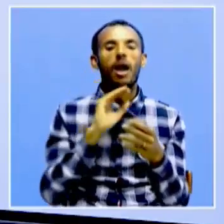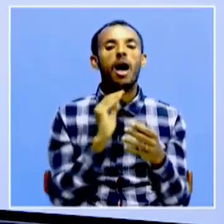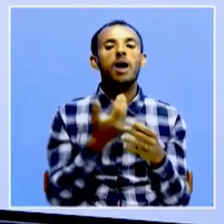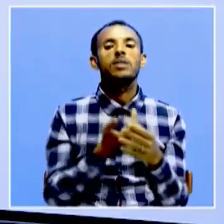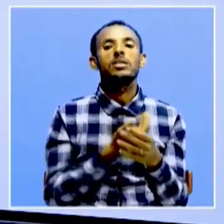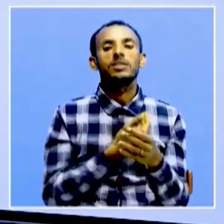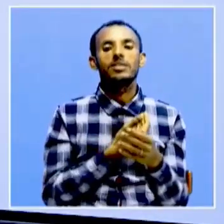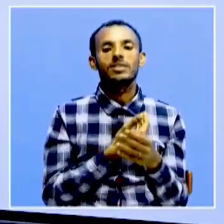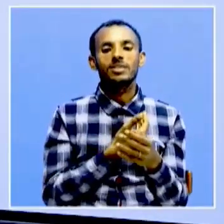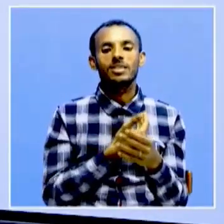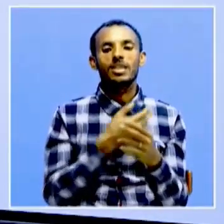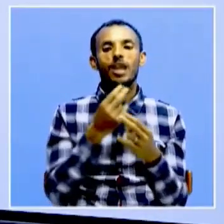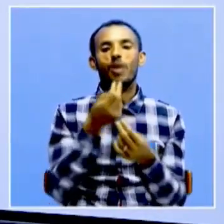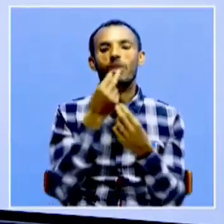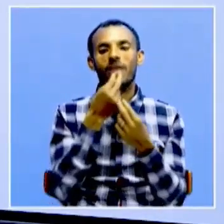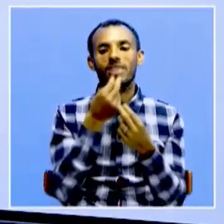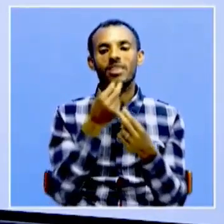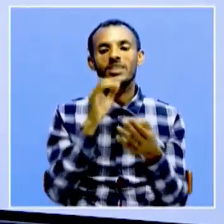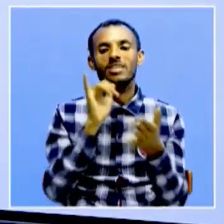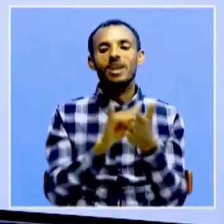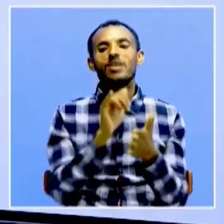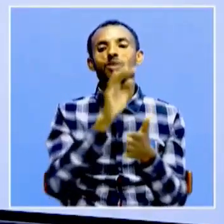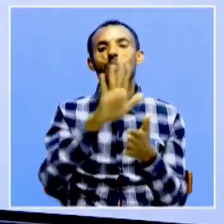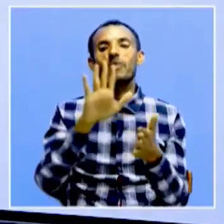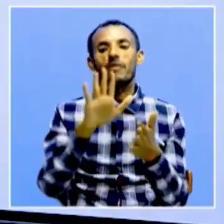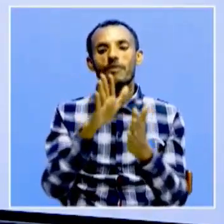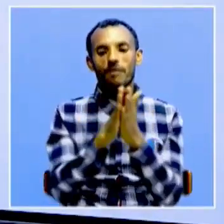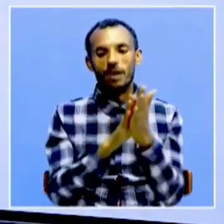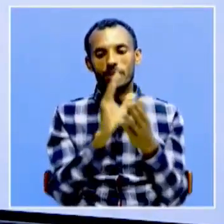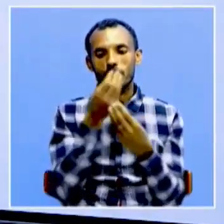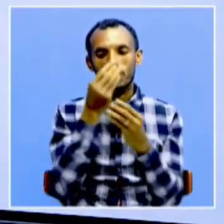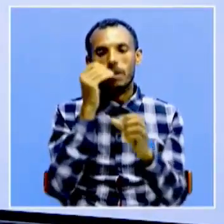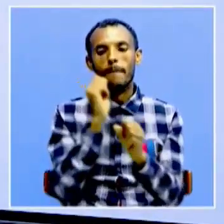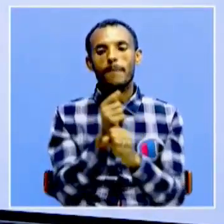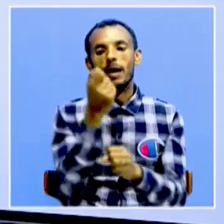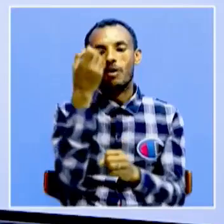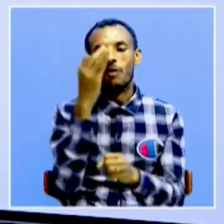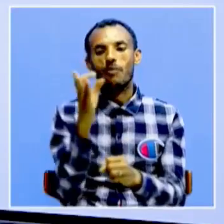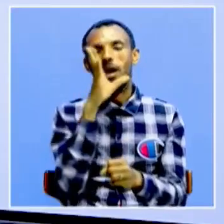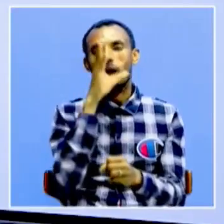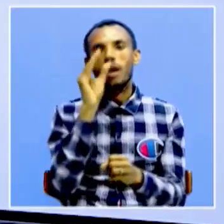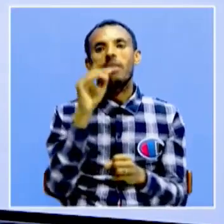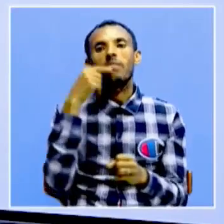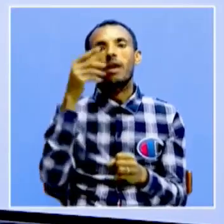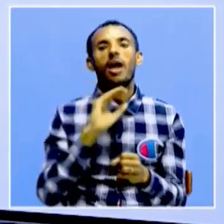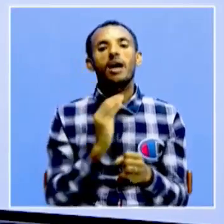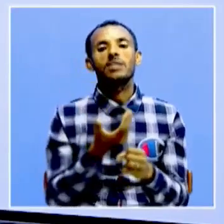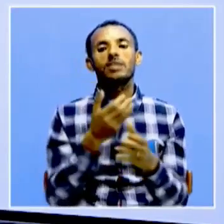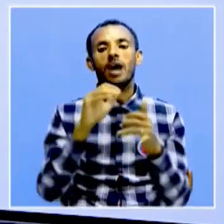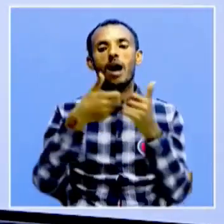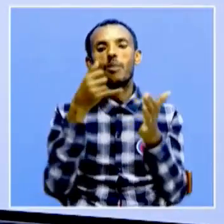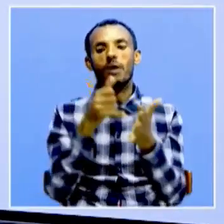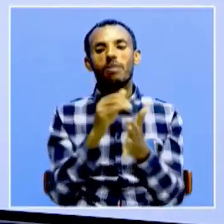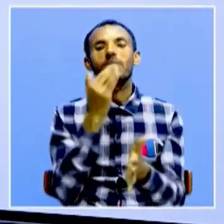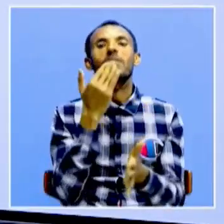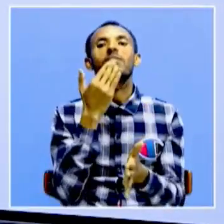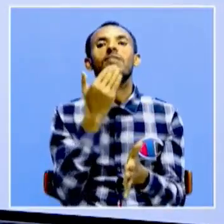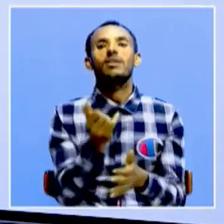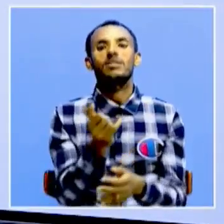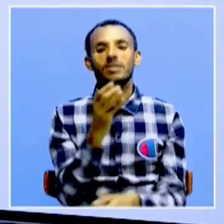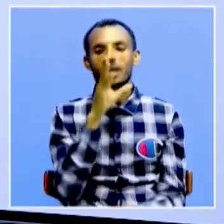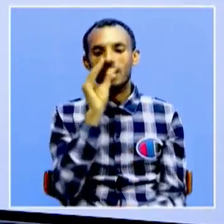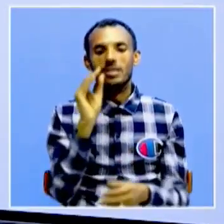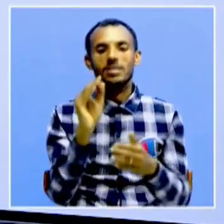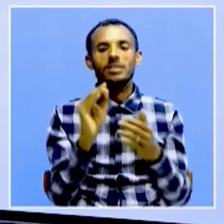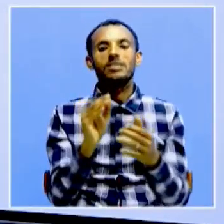the nutrients that your favorite food is made of and tell us how it tastes, okay? And